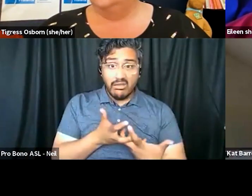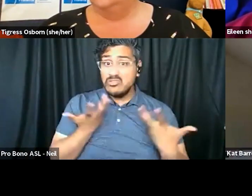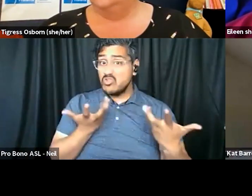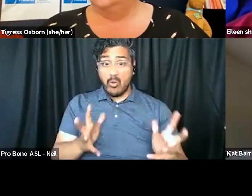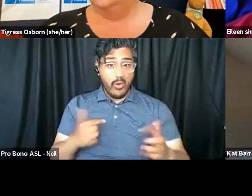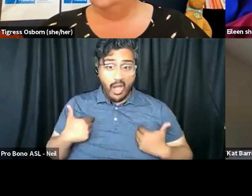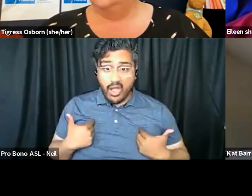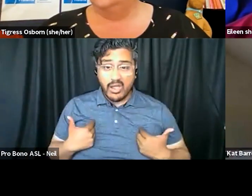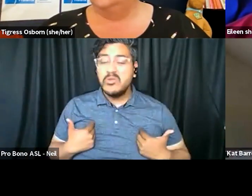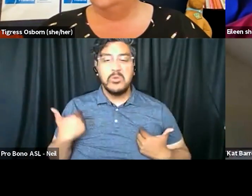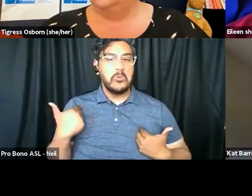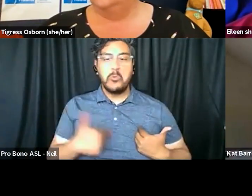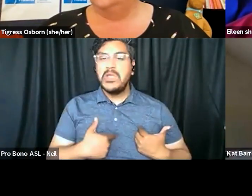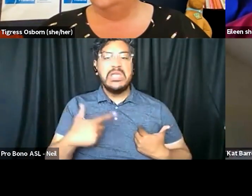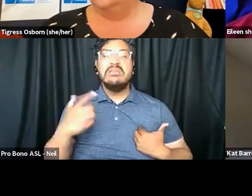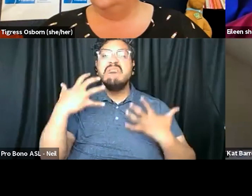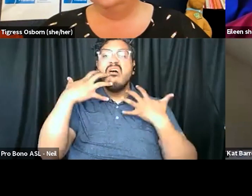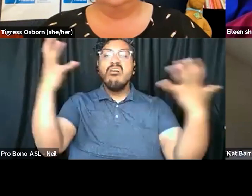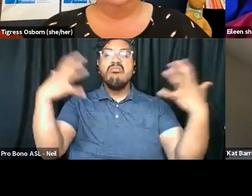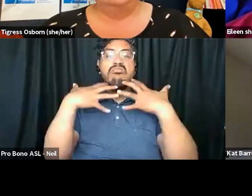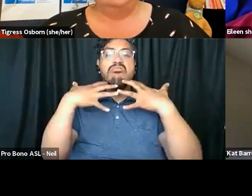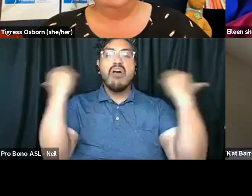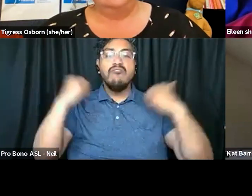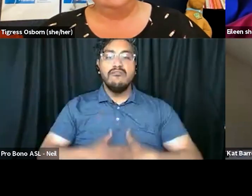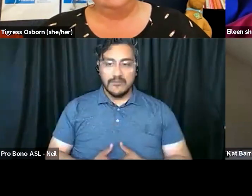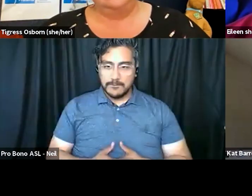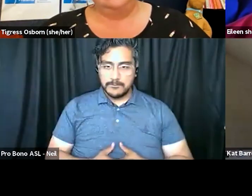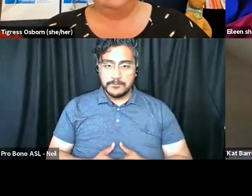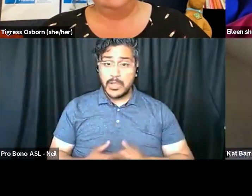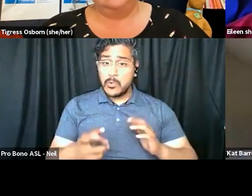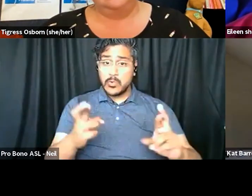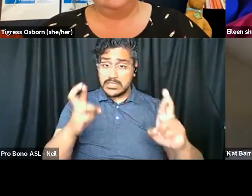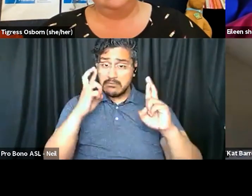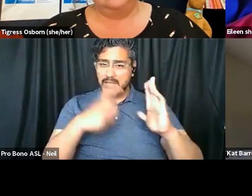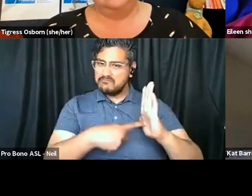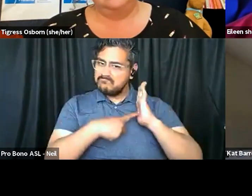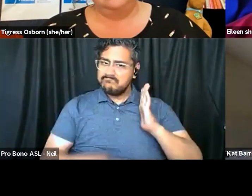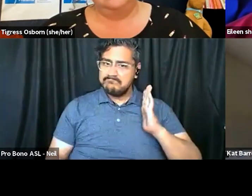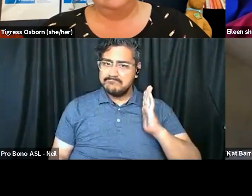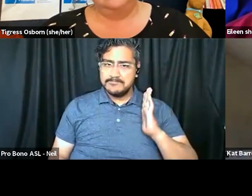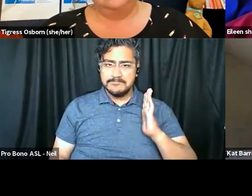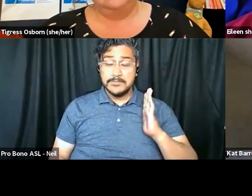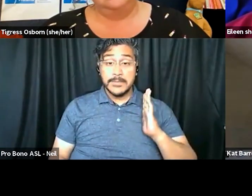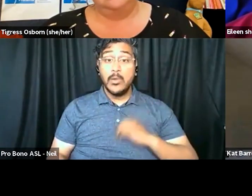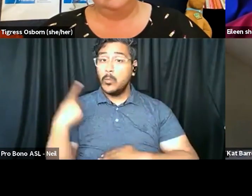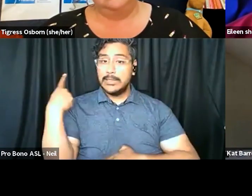enough, demand respect. One day we will